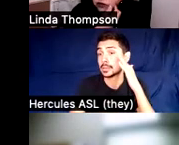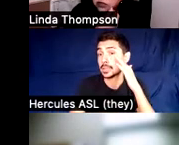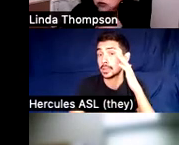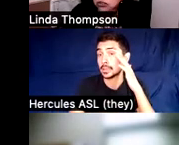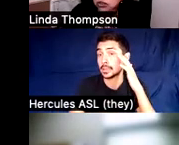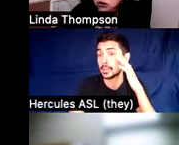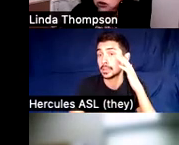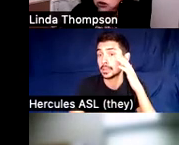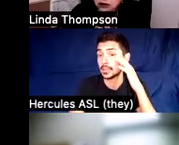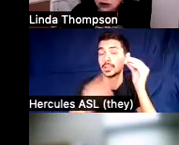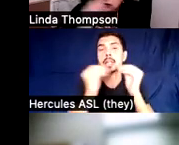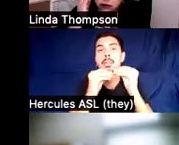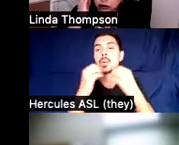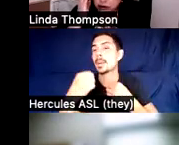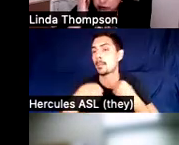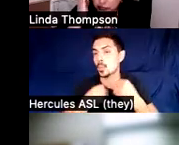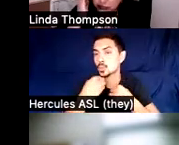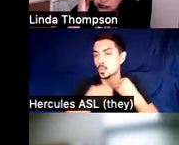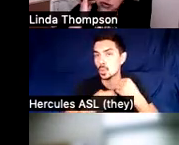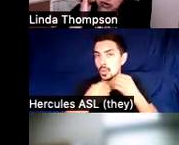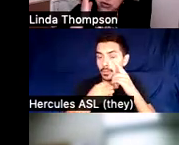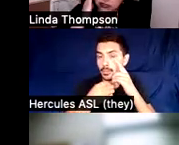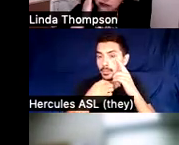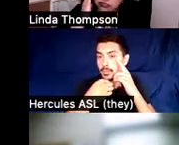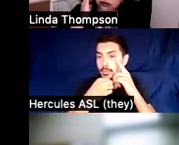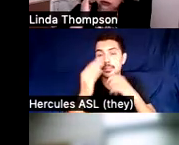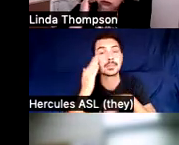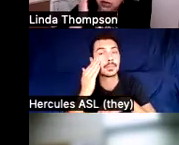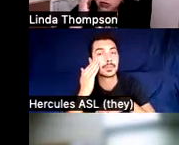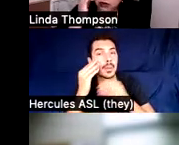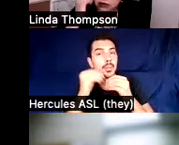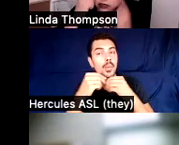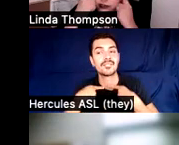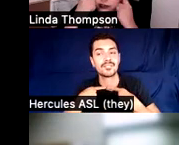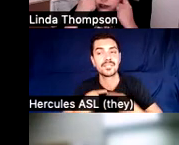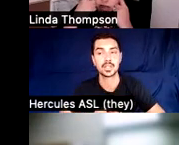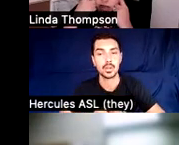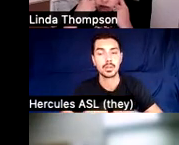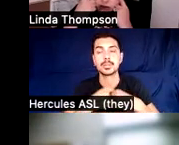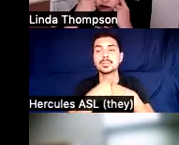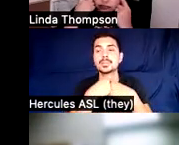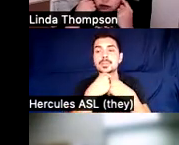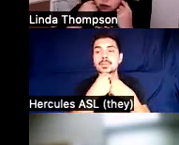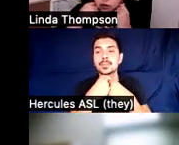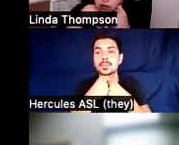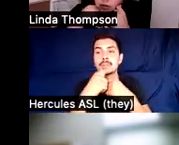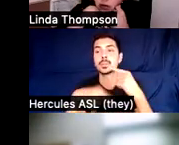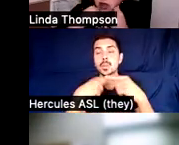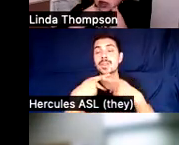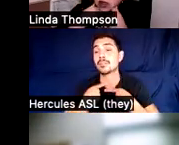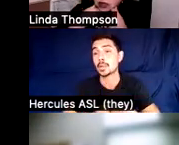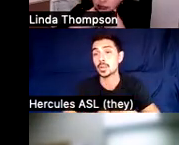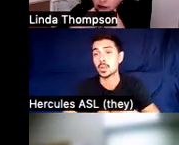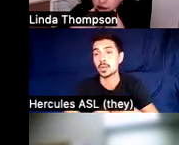more emotional pain, or this side is physical pain. So when I'm in physical